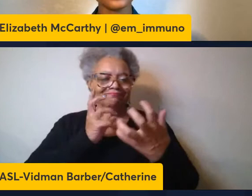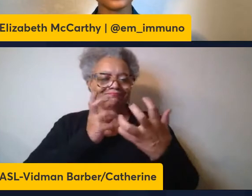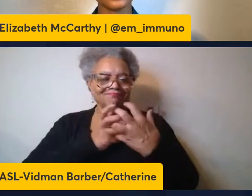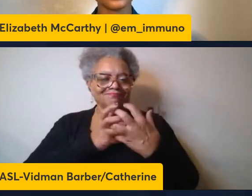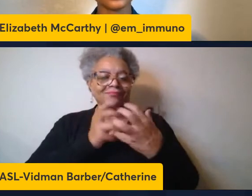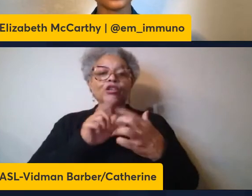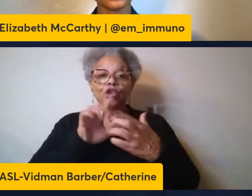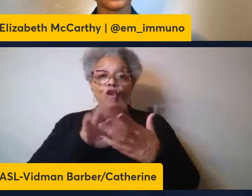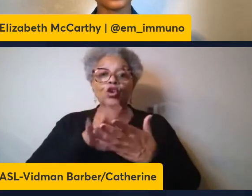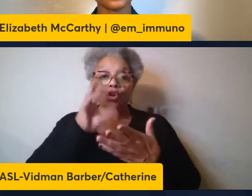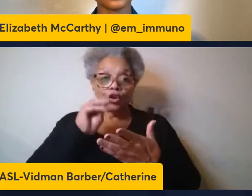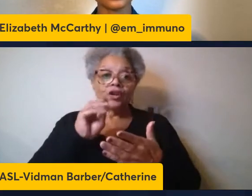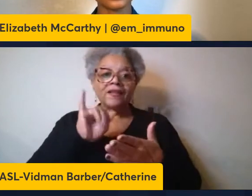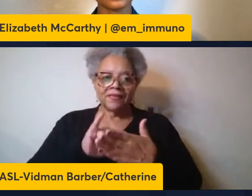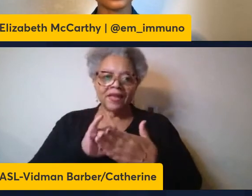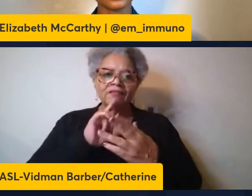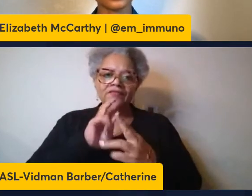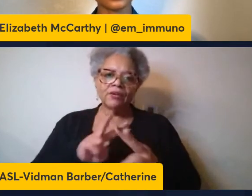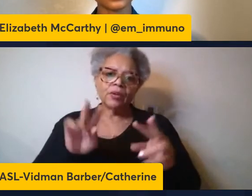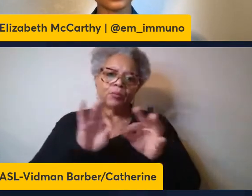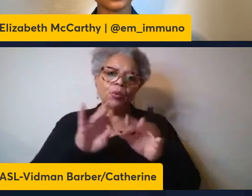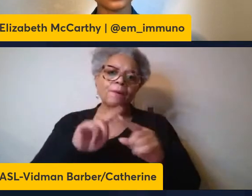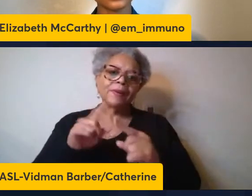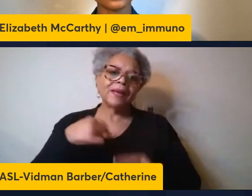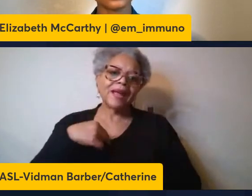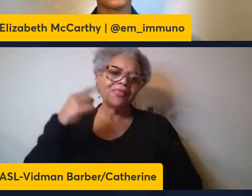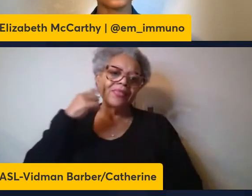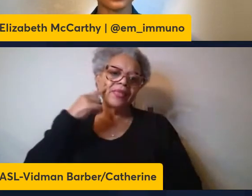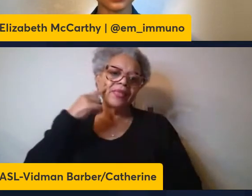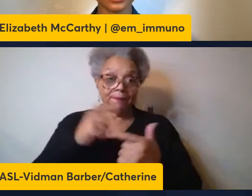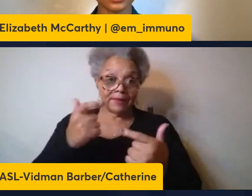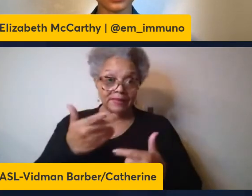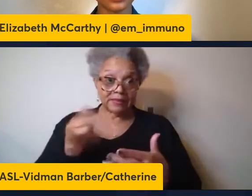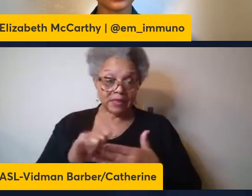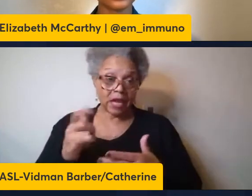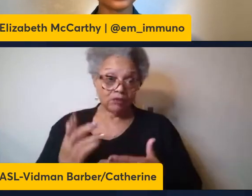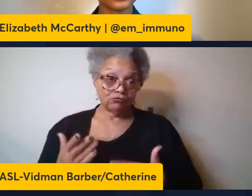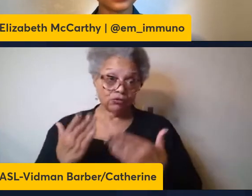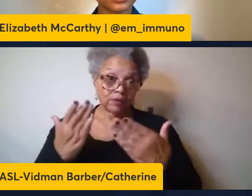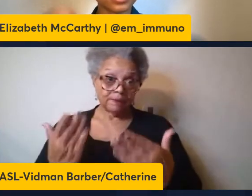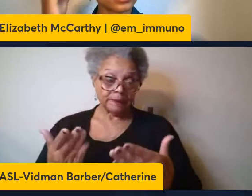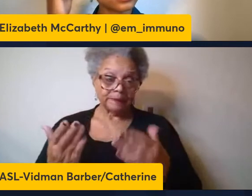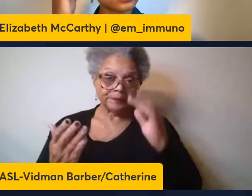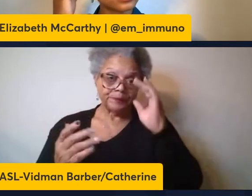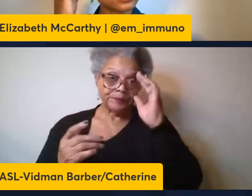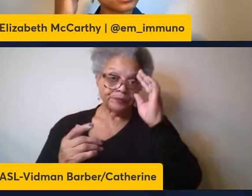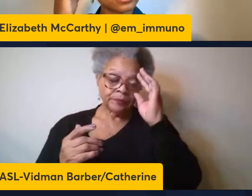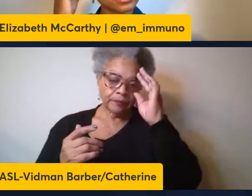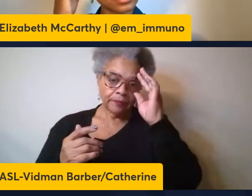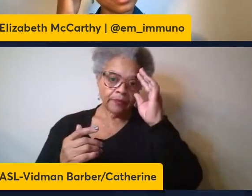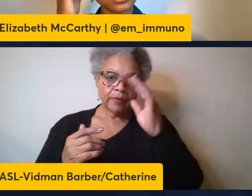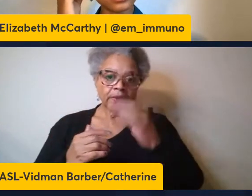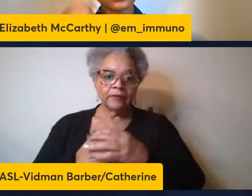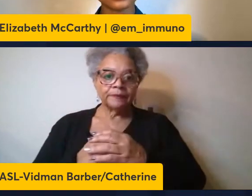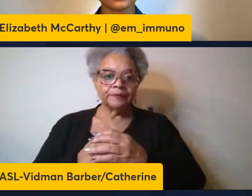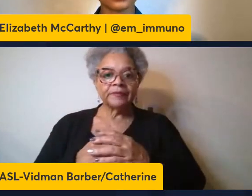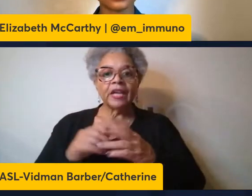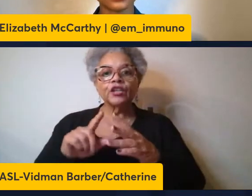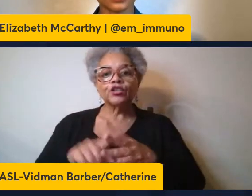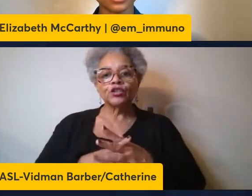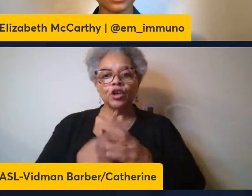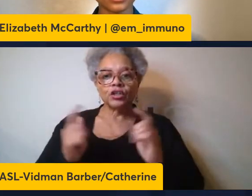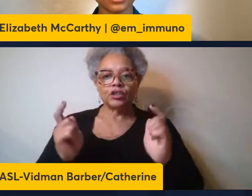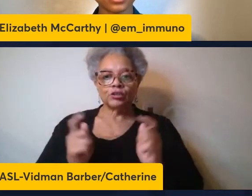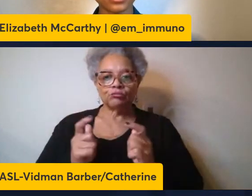that is, of course, really important. But I think the biggest thing that I would recommend, which Medina mentioned in the chat, is starting small